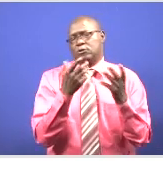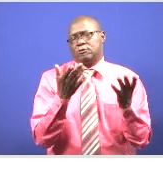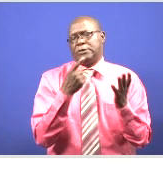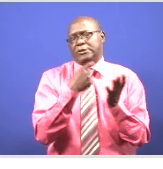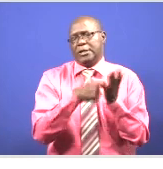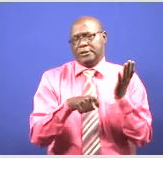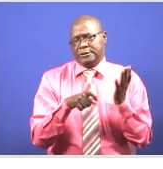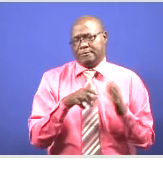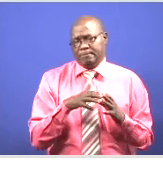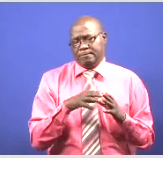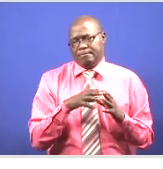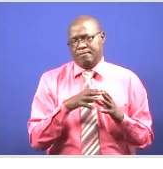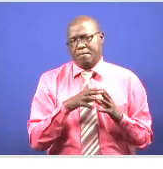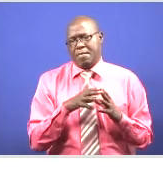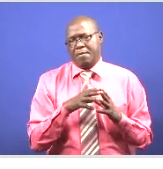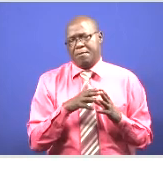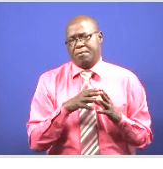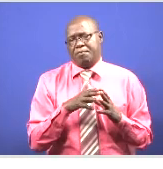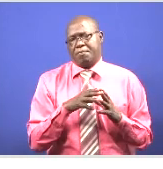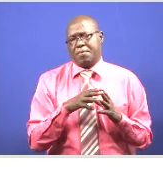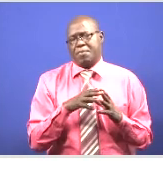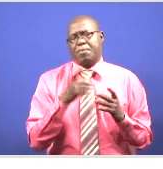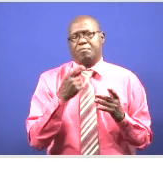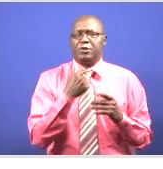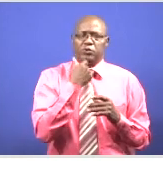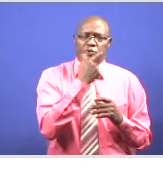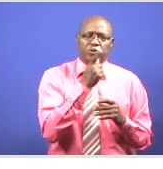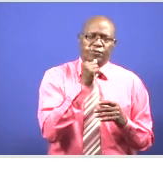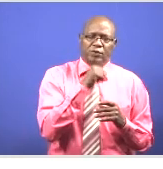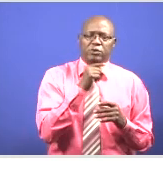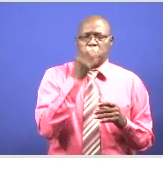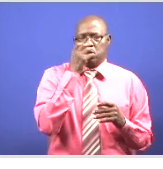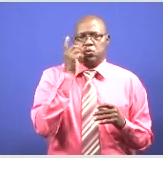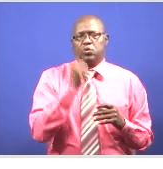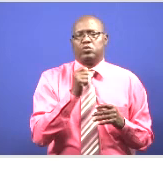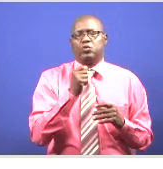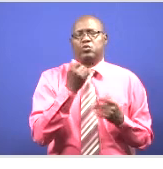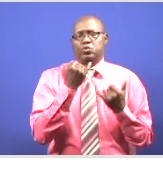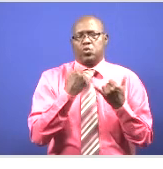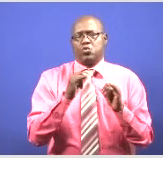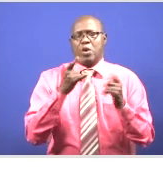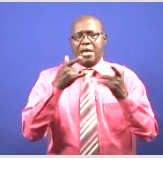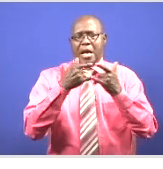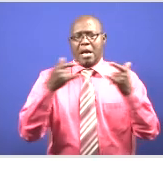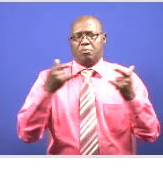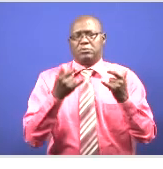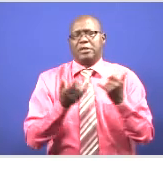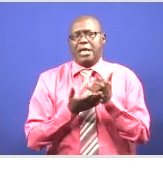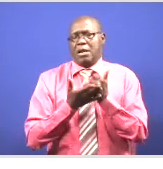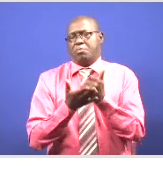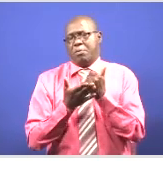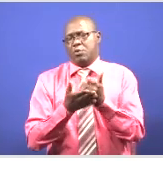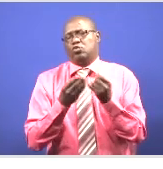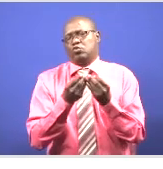tax, you know. And I told you about Ruto is trying to close in the gaps to tax evasion. They brought in the narrative